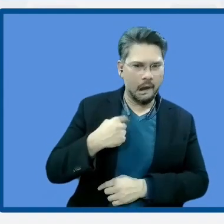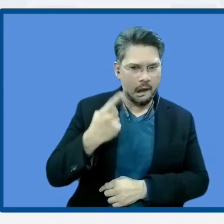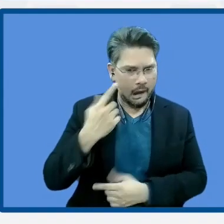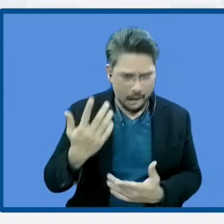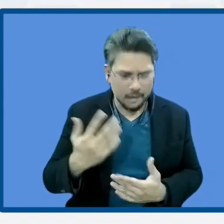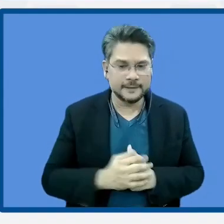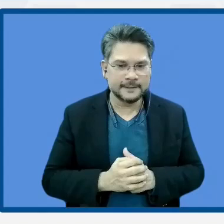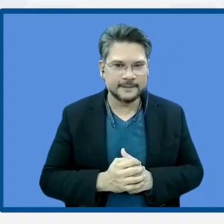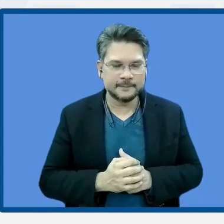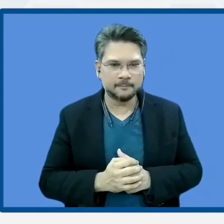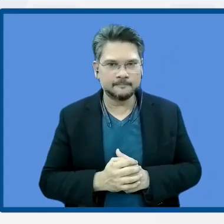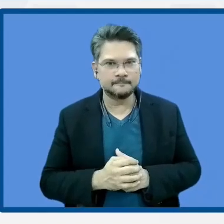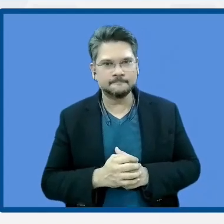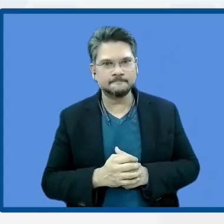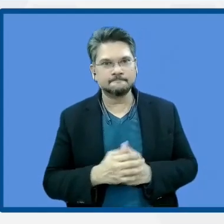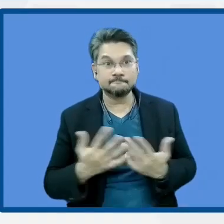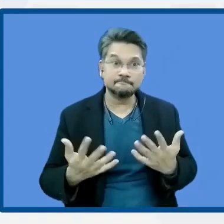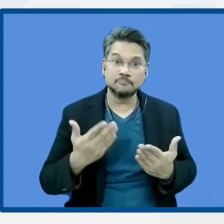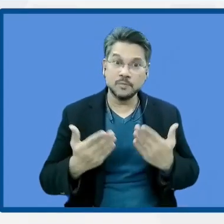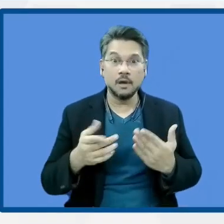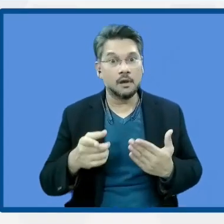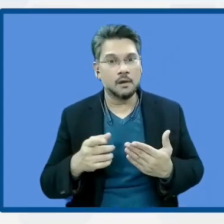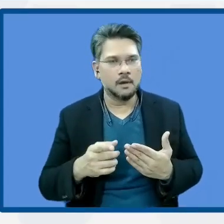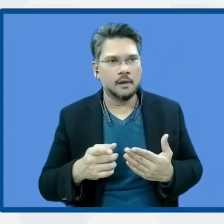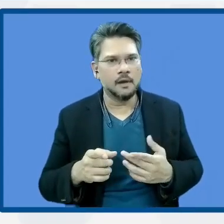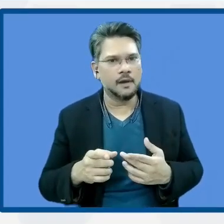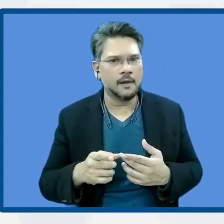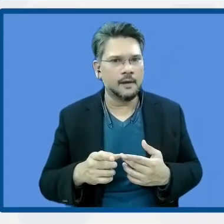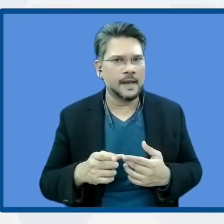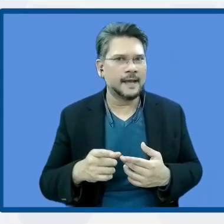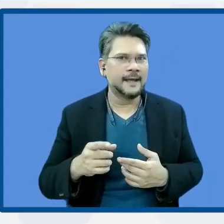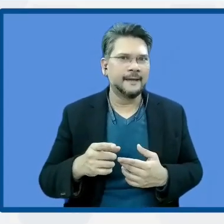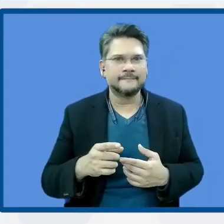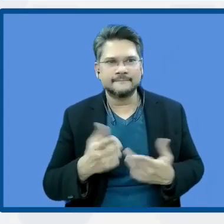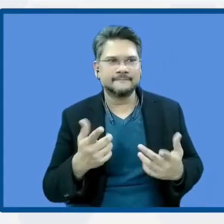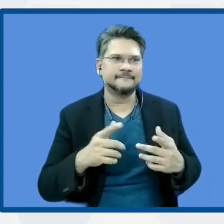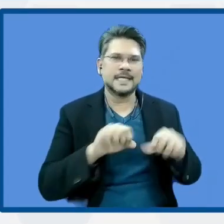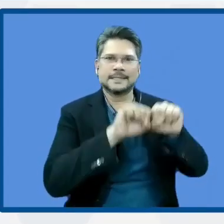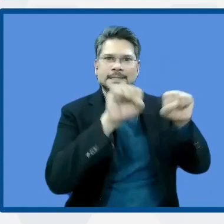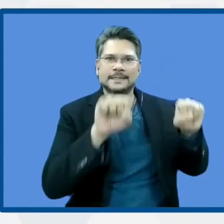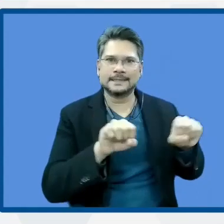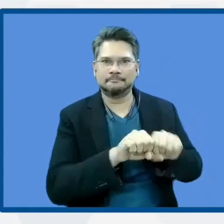It's something that has to do with when we talk about systemic risk,